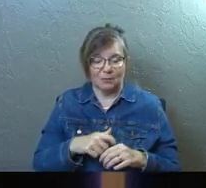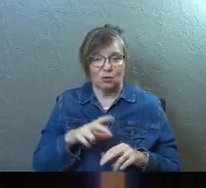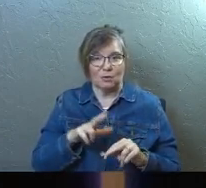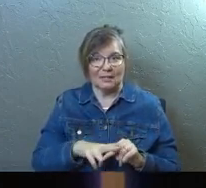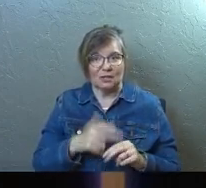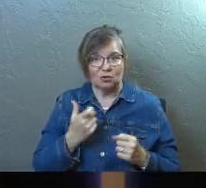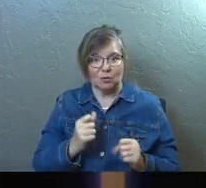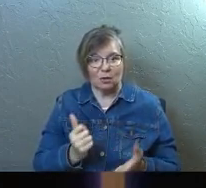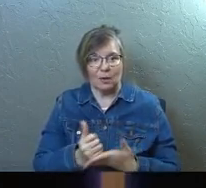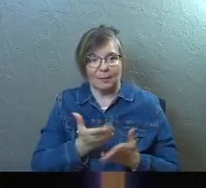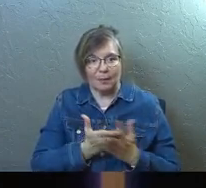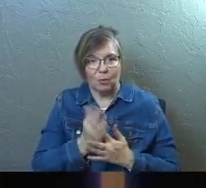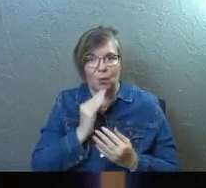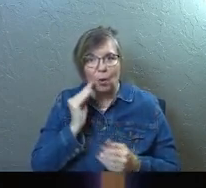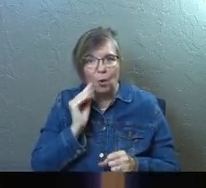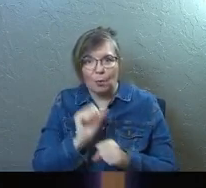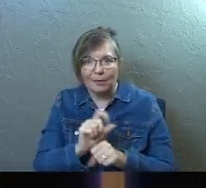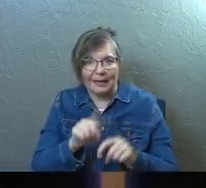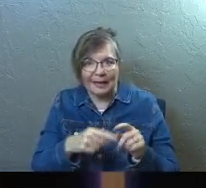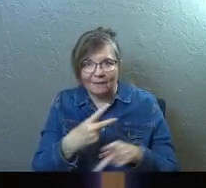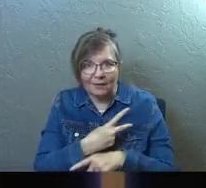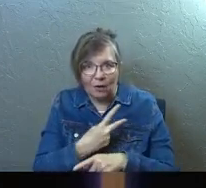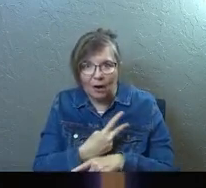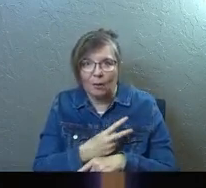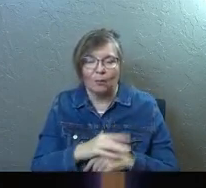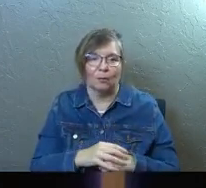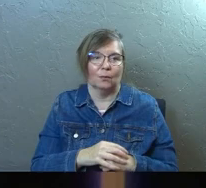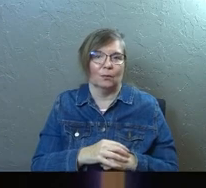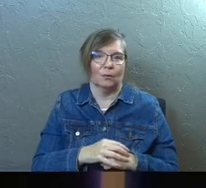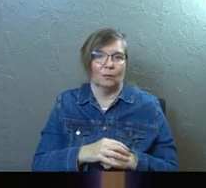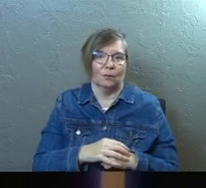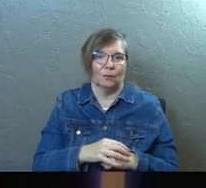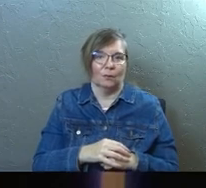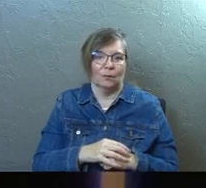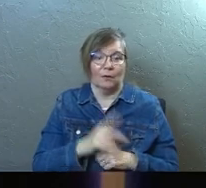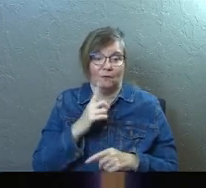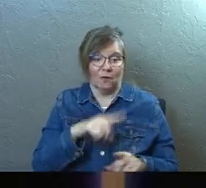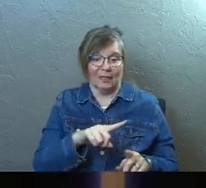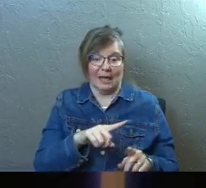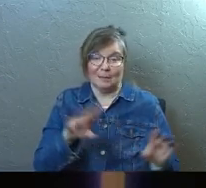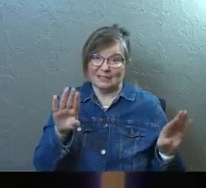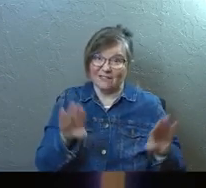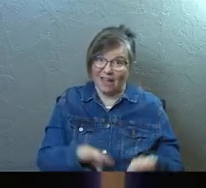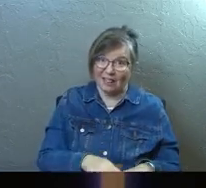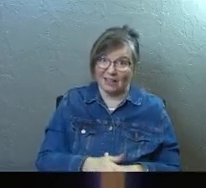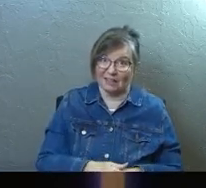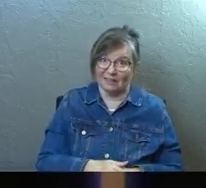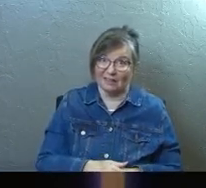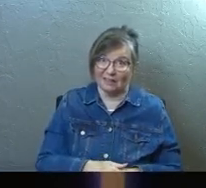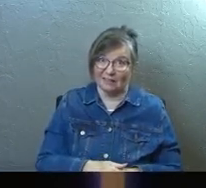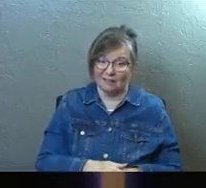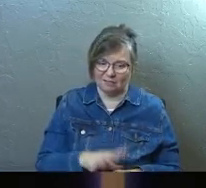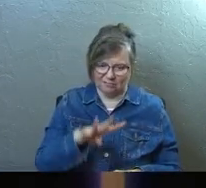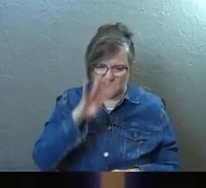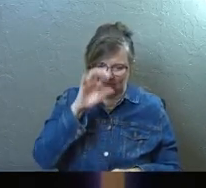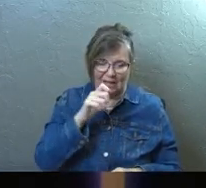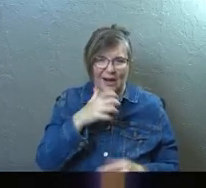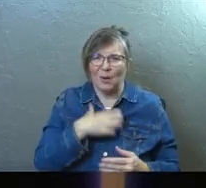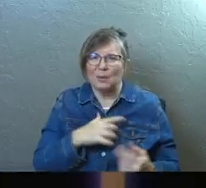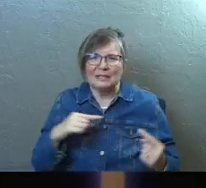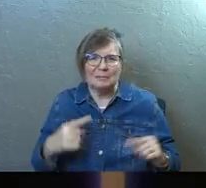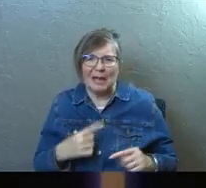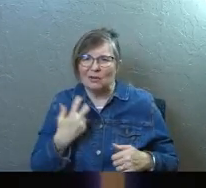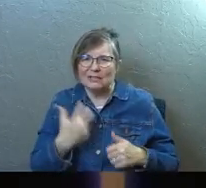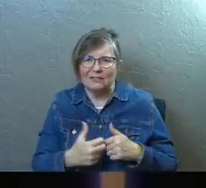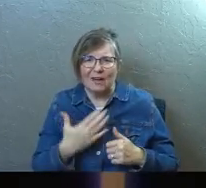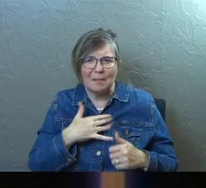you're sitting there and you're trying to help them through the homework that they can't figure out. For them, it's a valley. And I don't wish